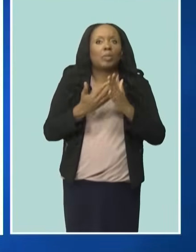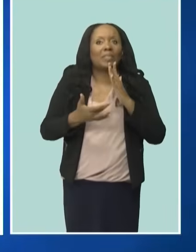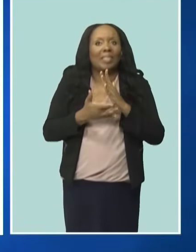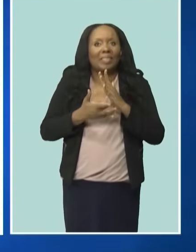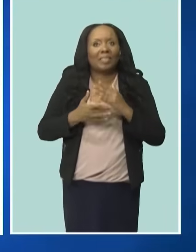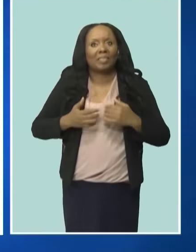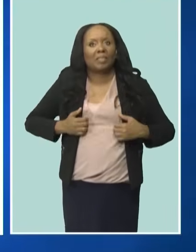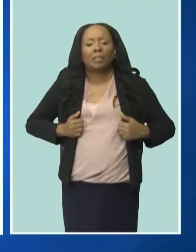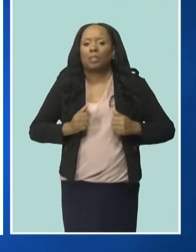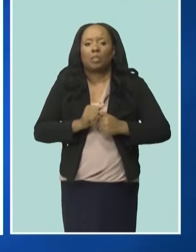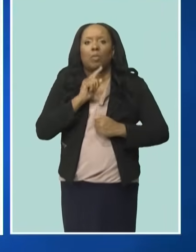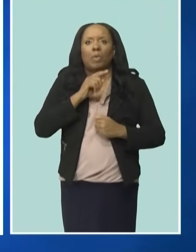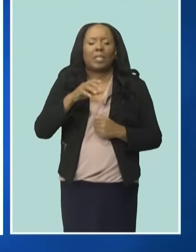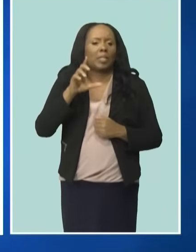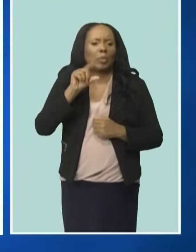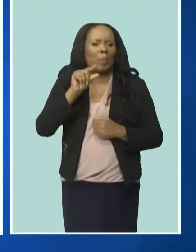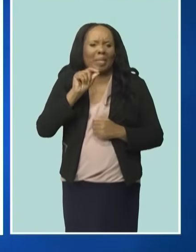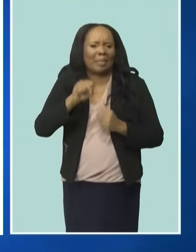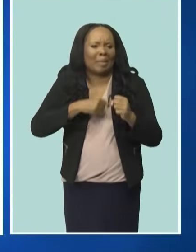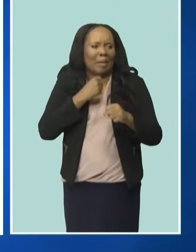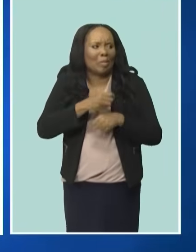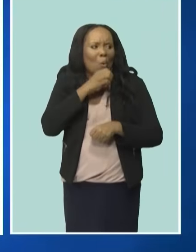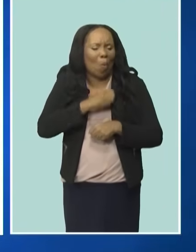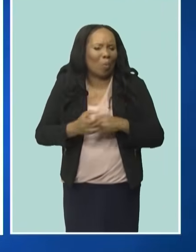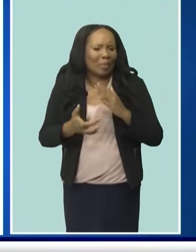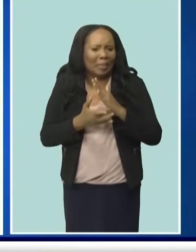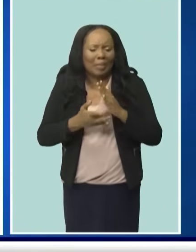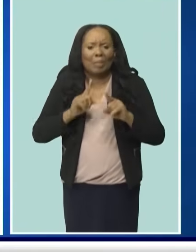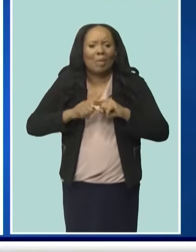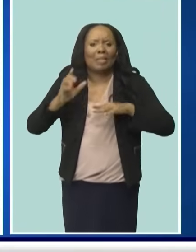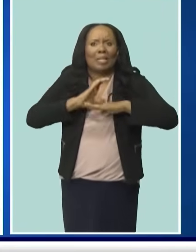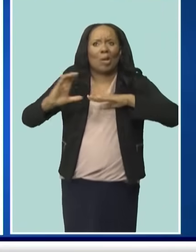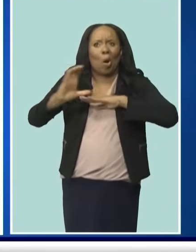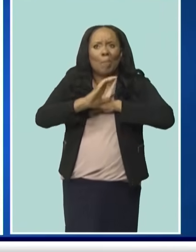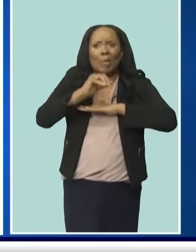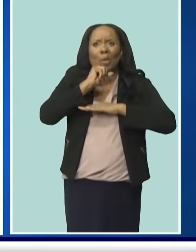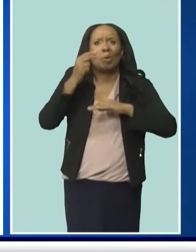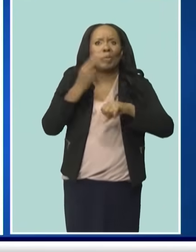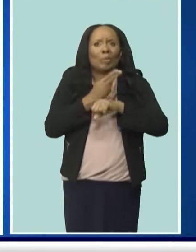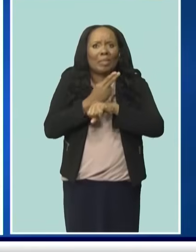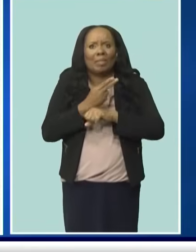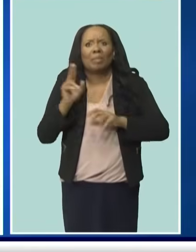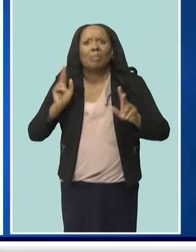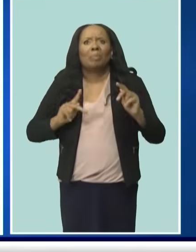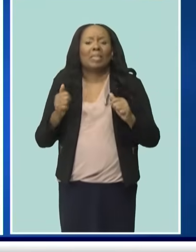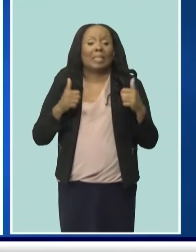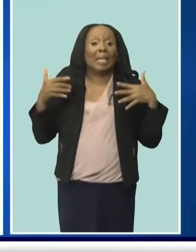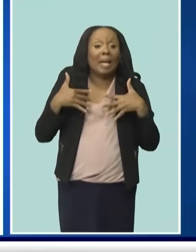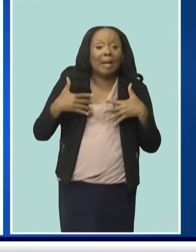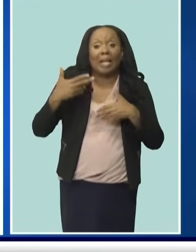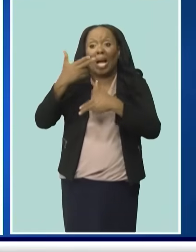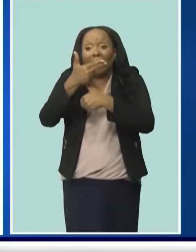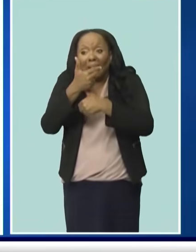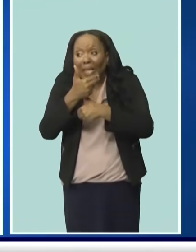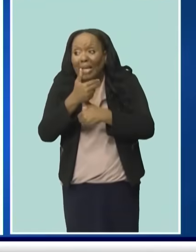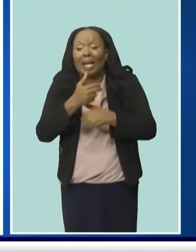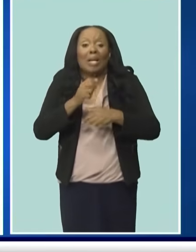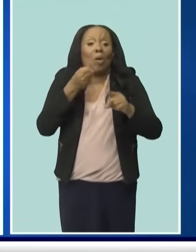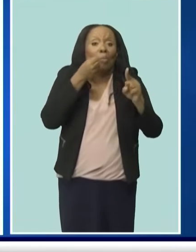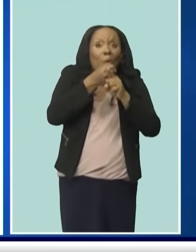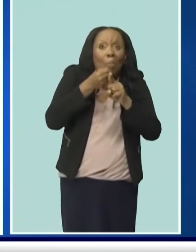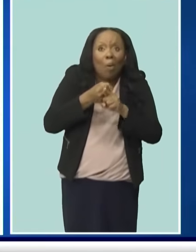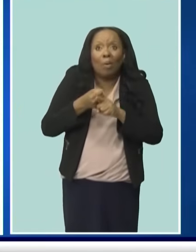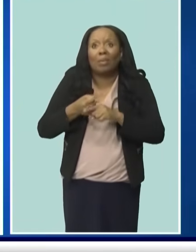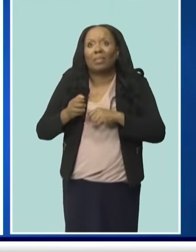actually quite old. It's about 20 years old. It's just not used in the Caribbean because a lot of people are scared of the hurricanes and the tropical seasons and the